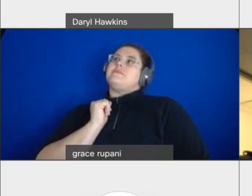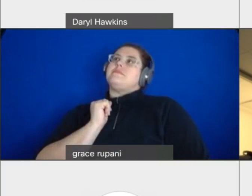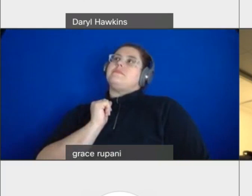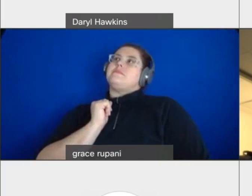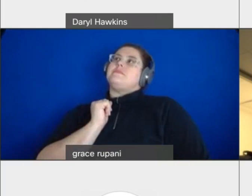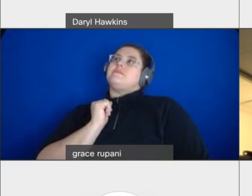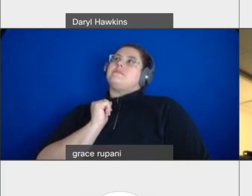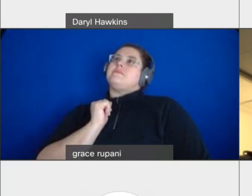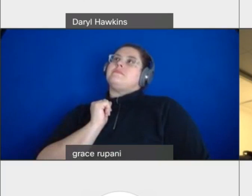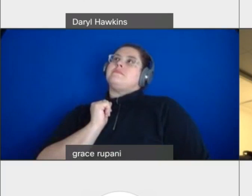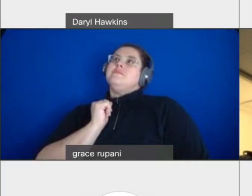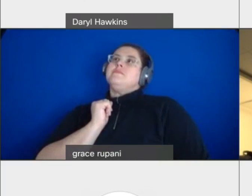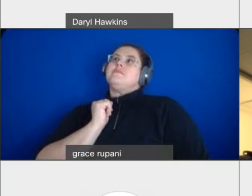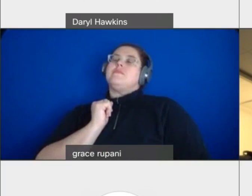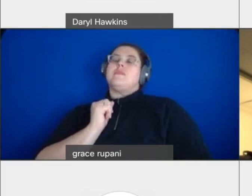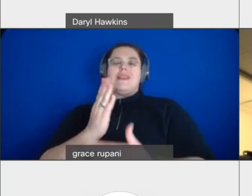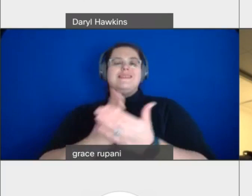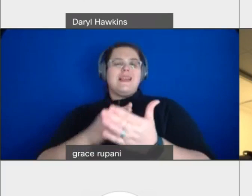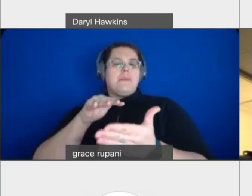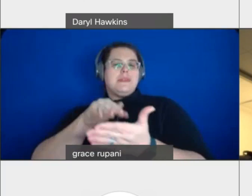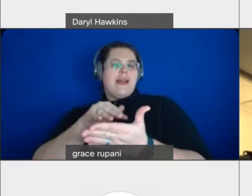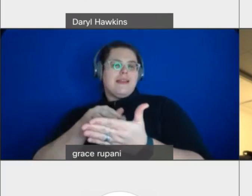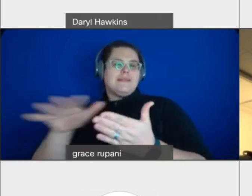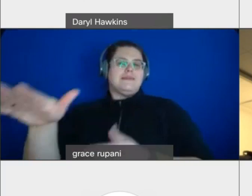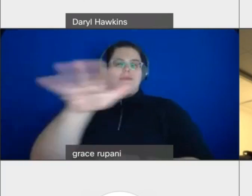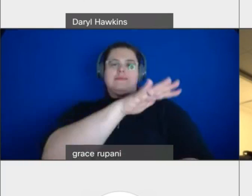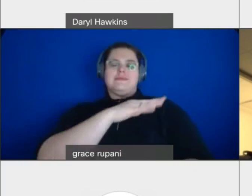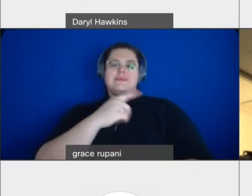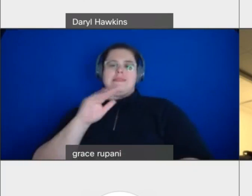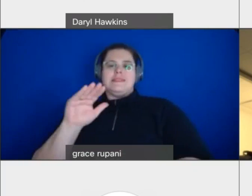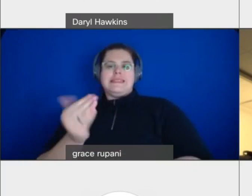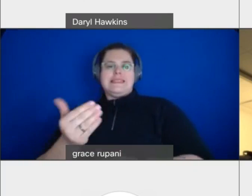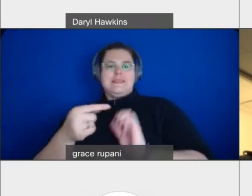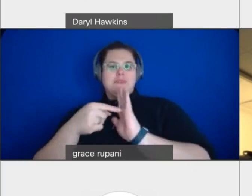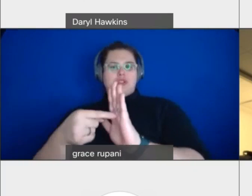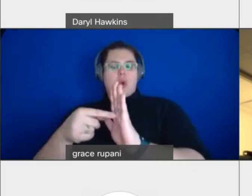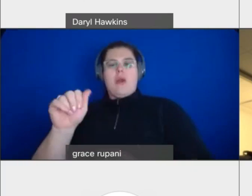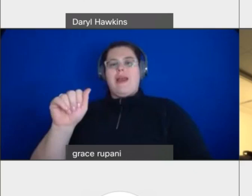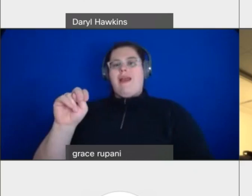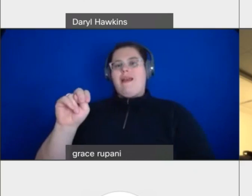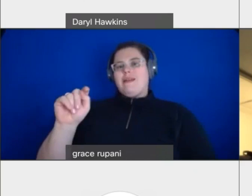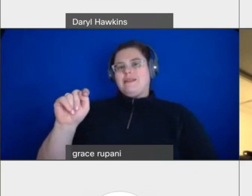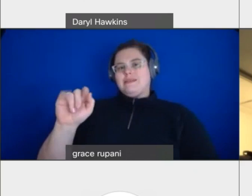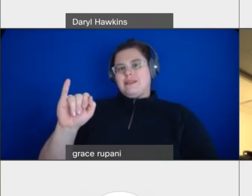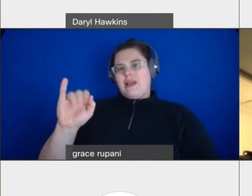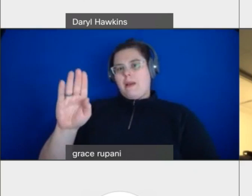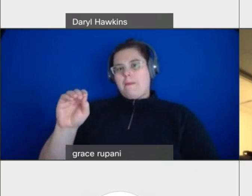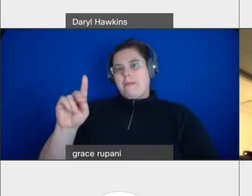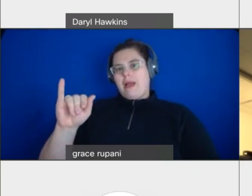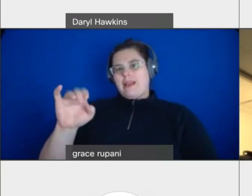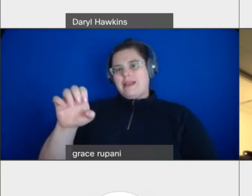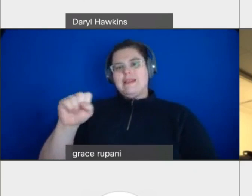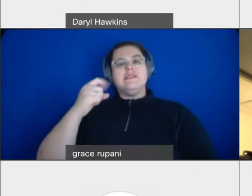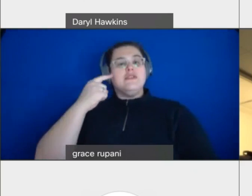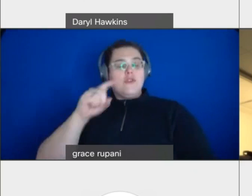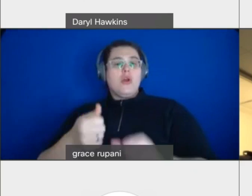the studies that your immune system and the antibodies will last in your body for about